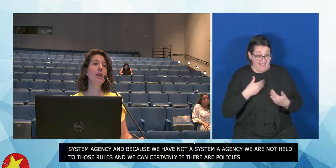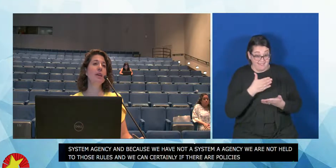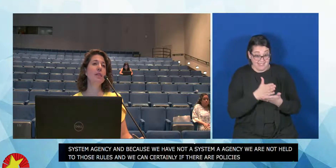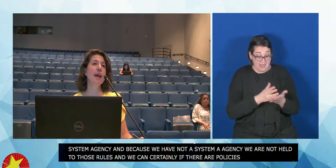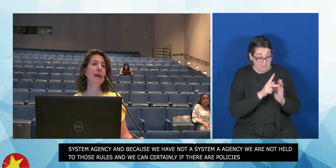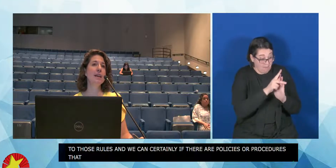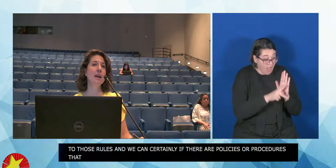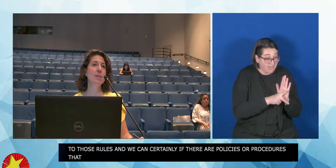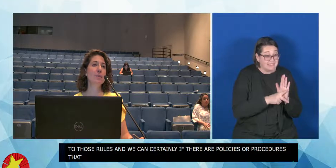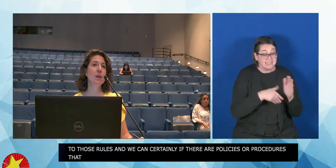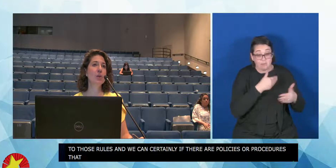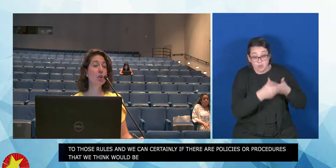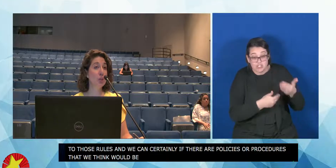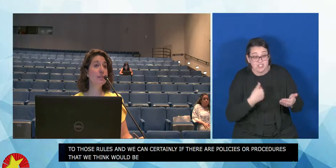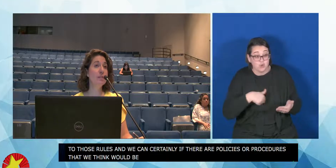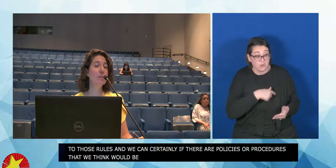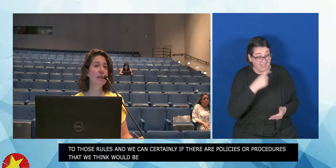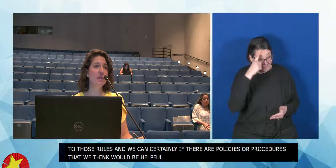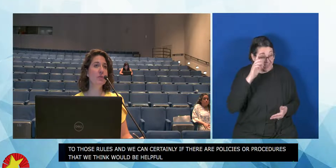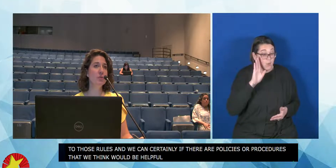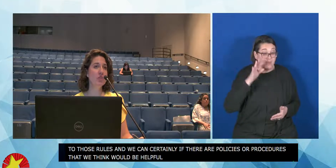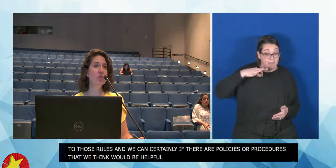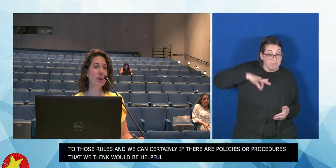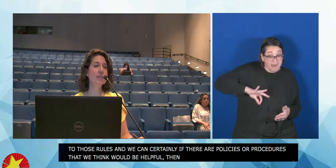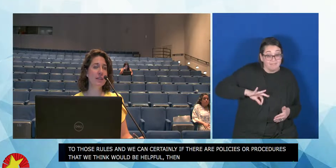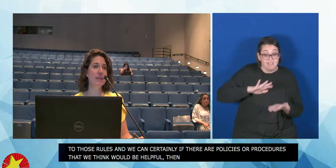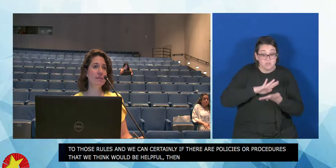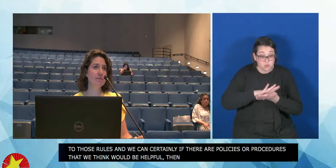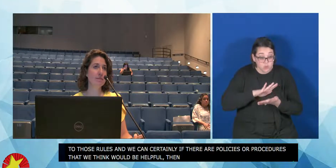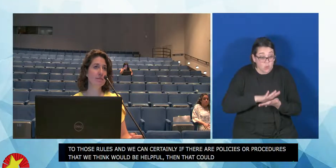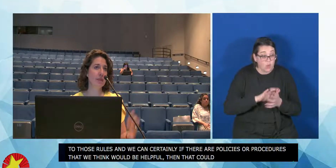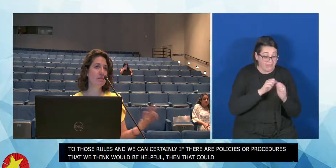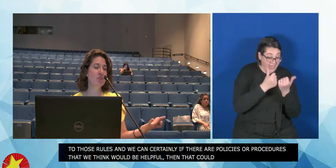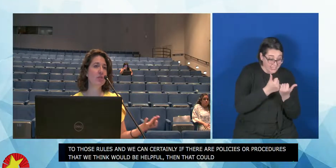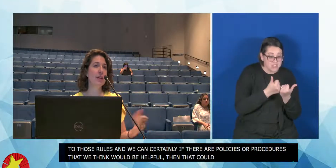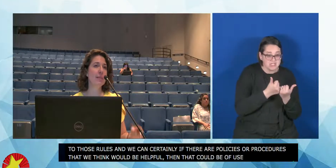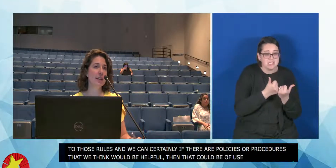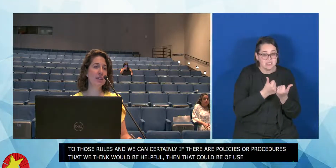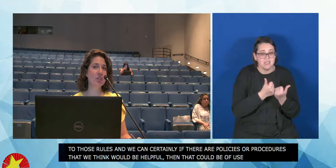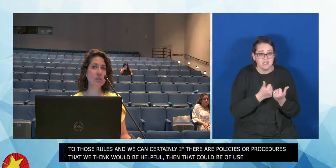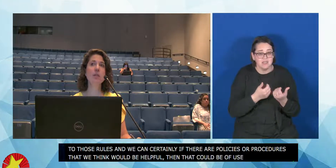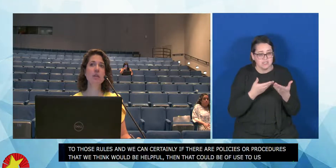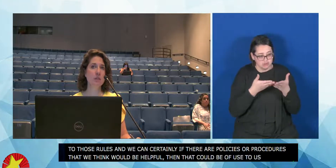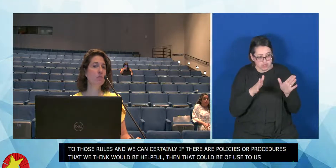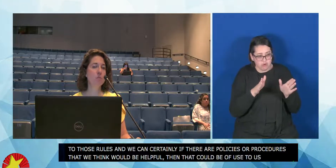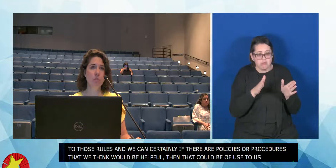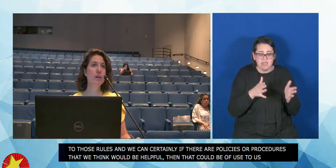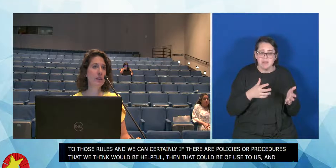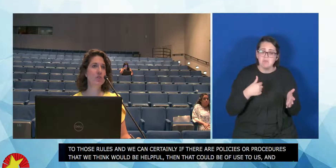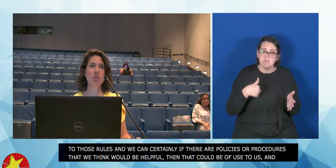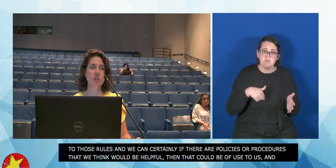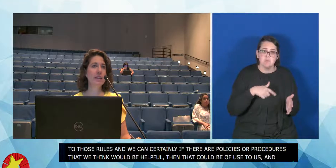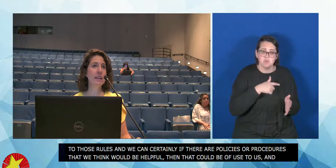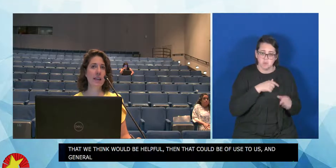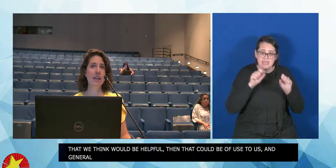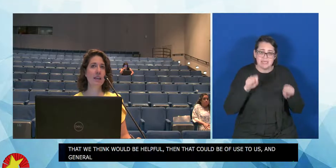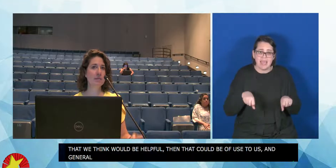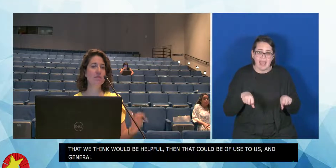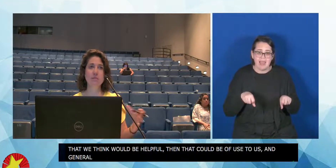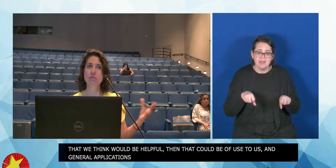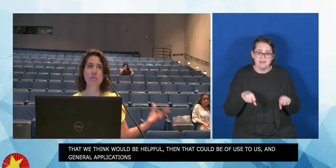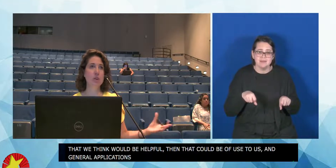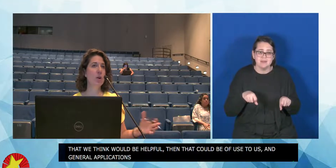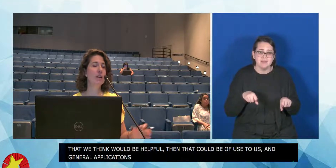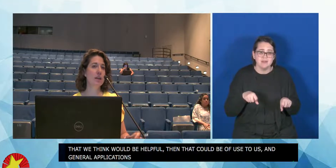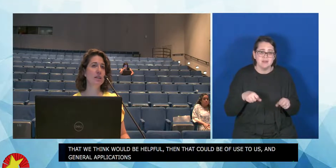helpful, that could be of use to us in general application, we certainly